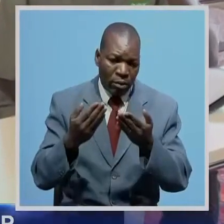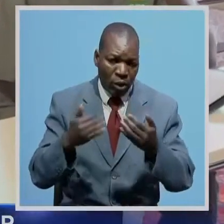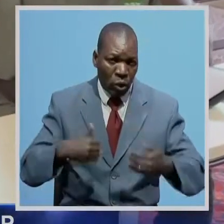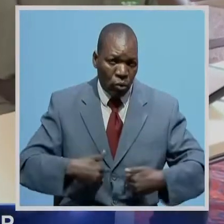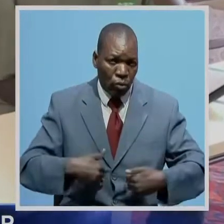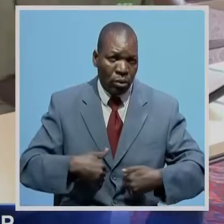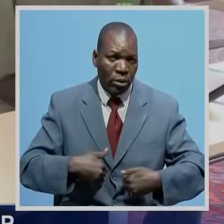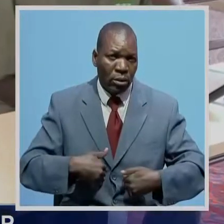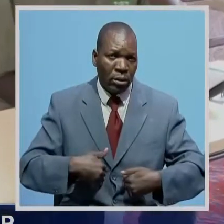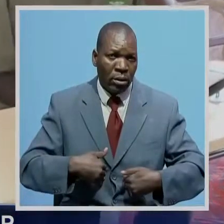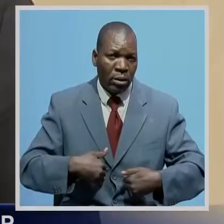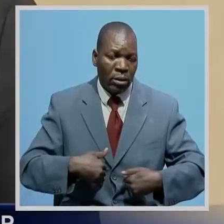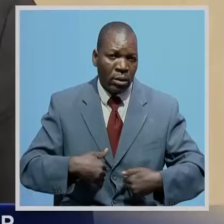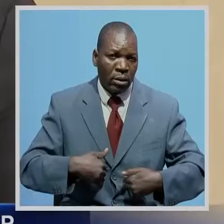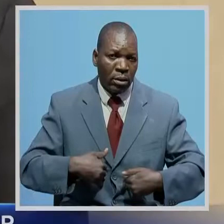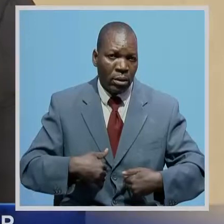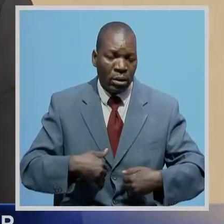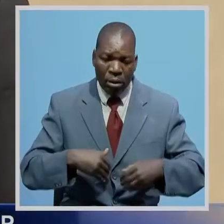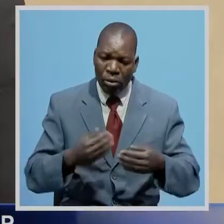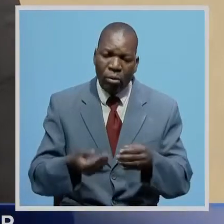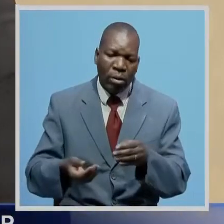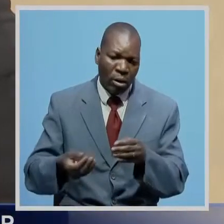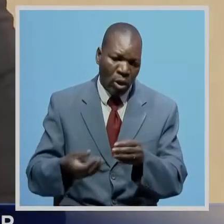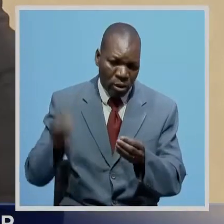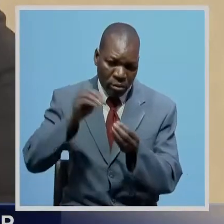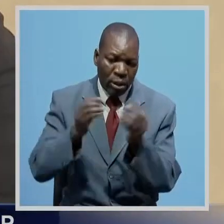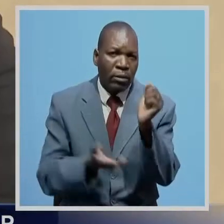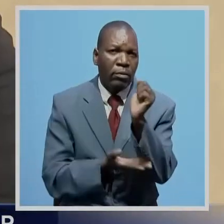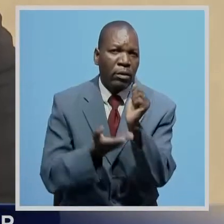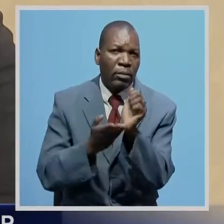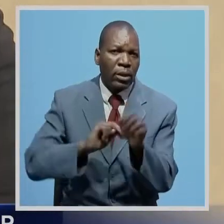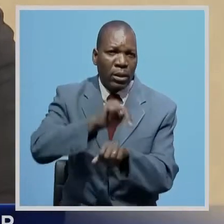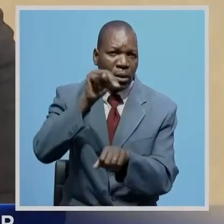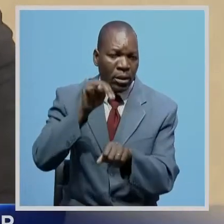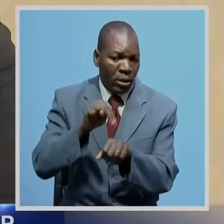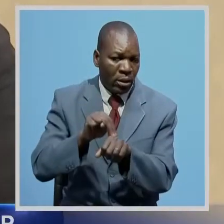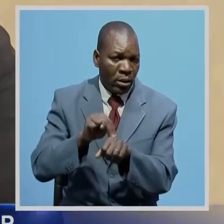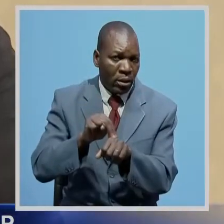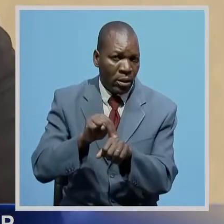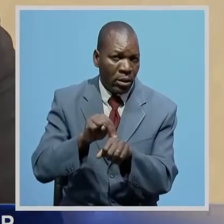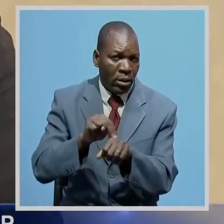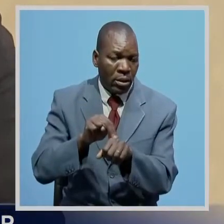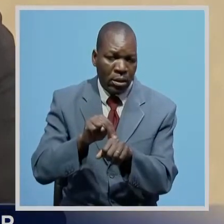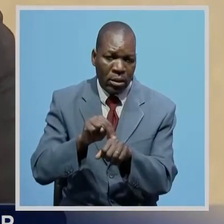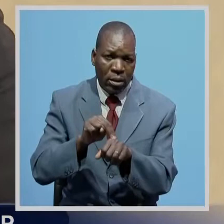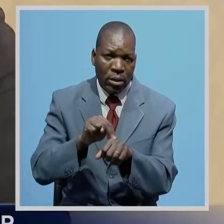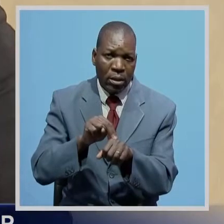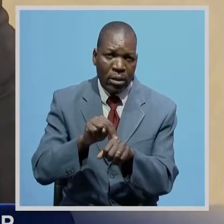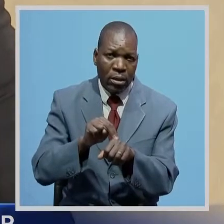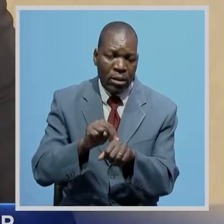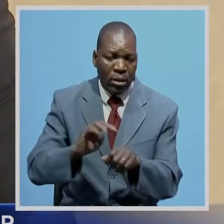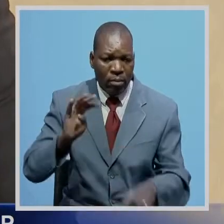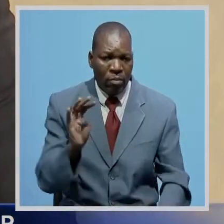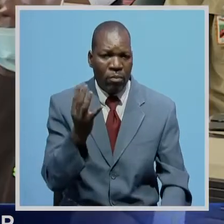their views on issues of national development and enable them to provide suggestions. Number